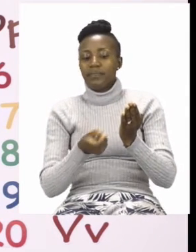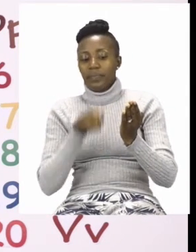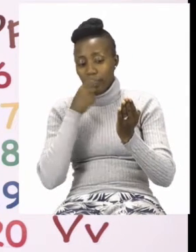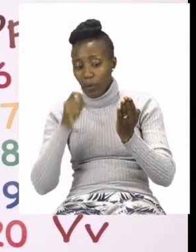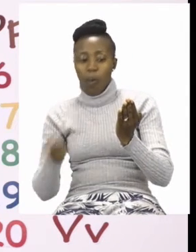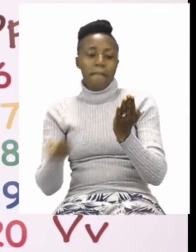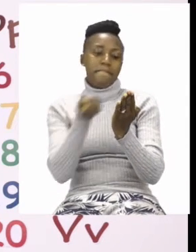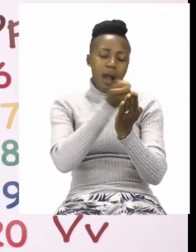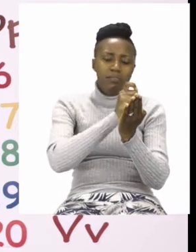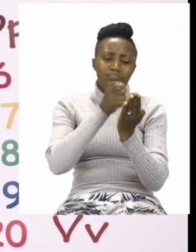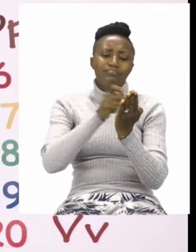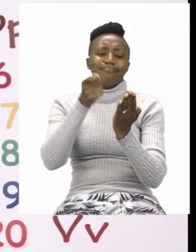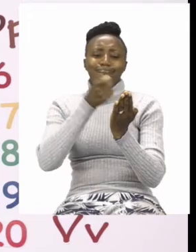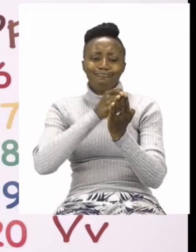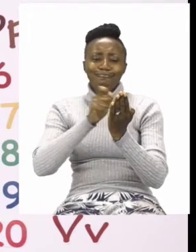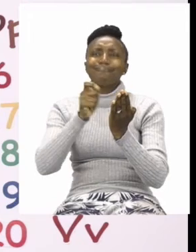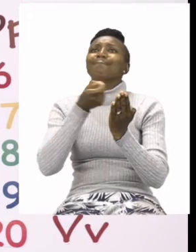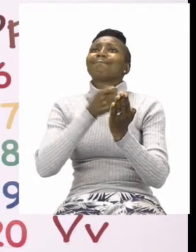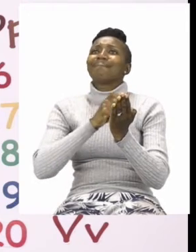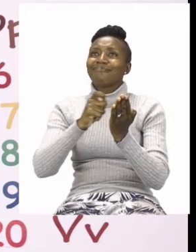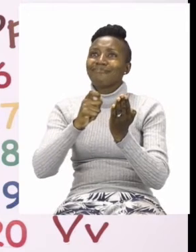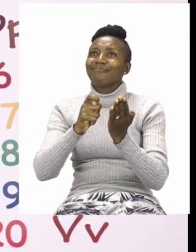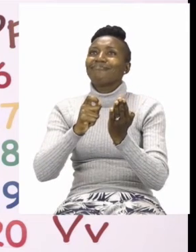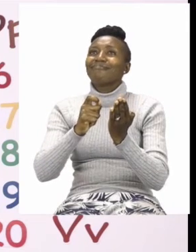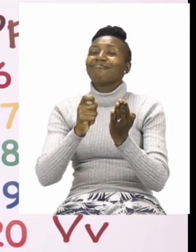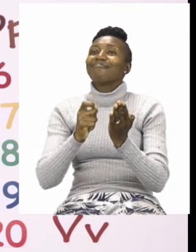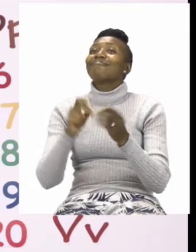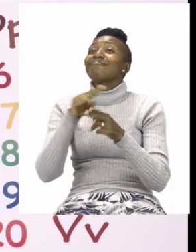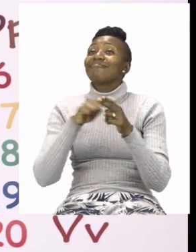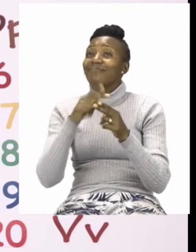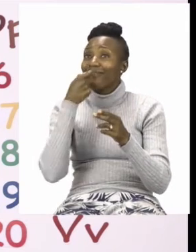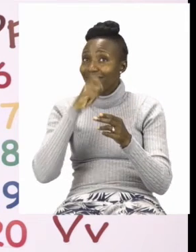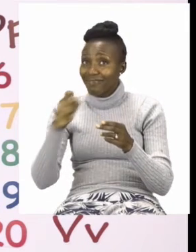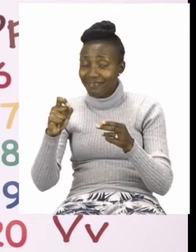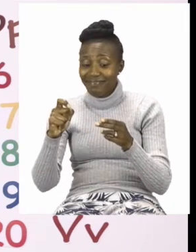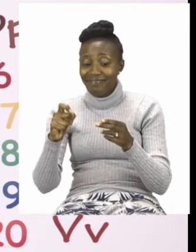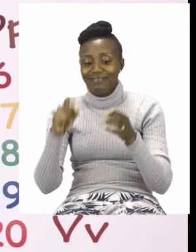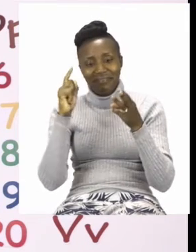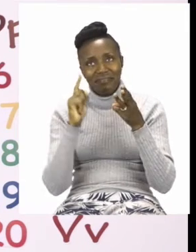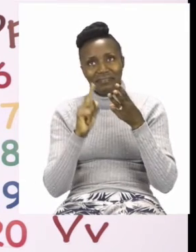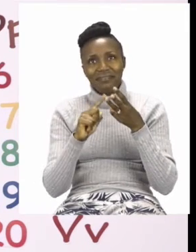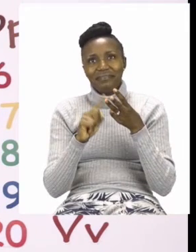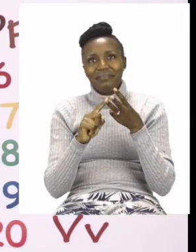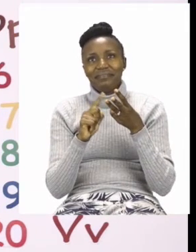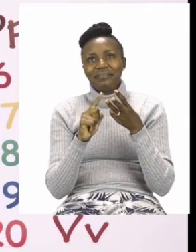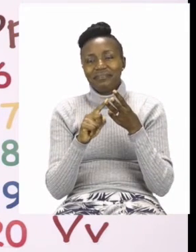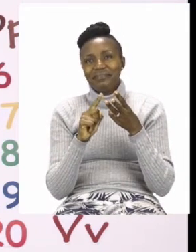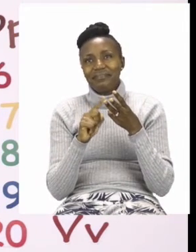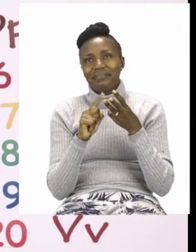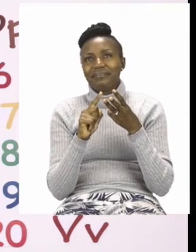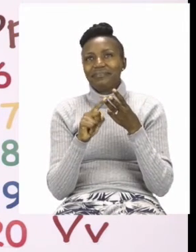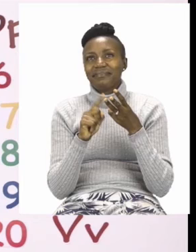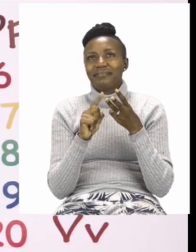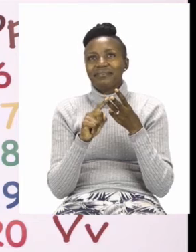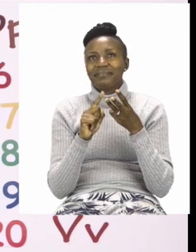and you write with a pencil. The next thing that we are going to talk about that is on